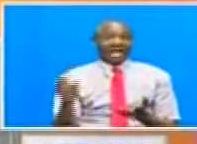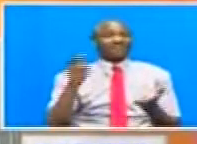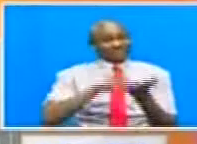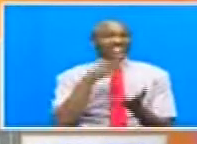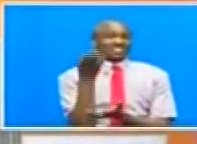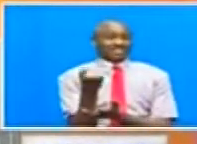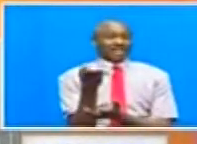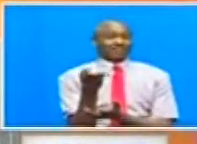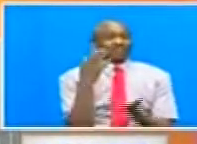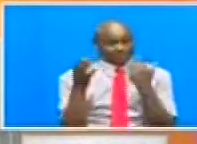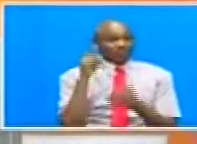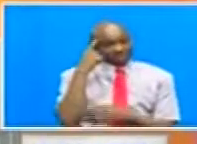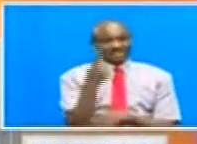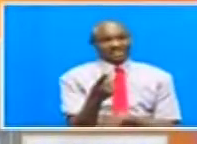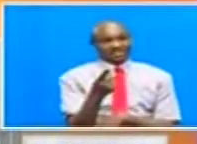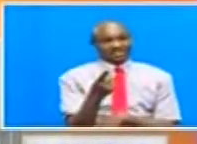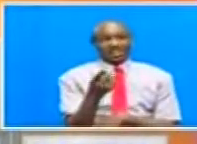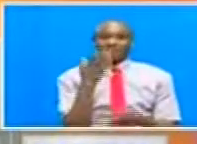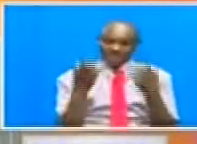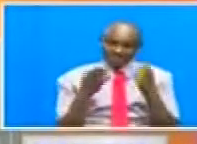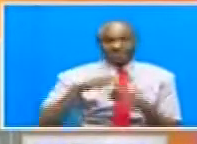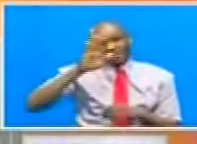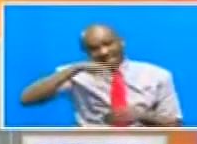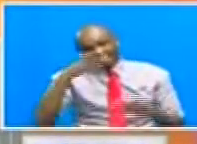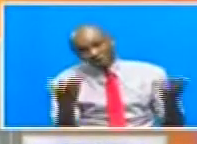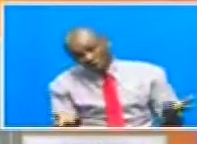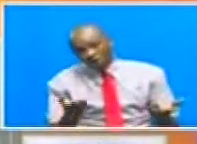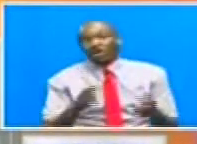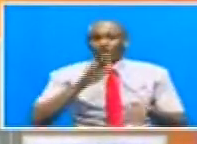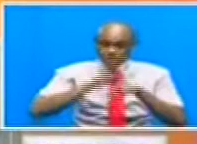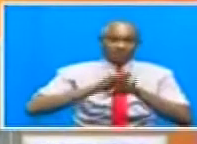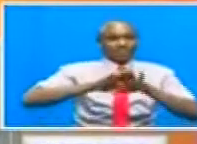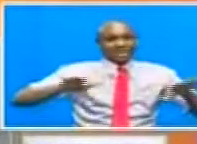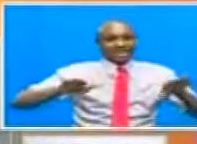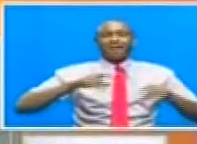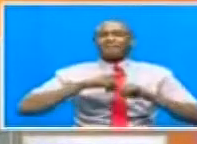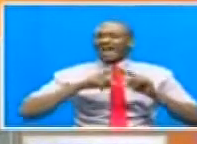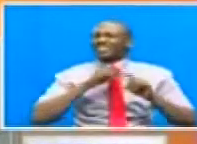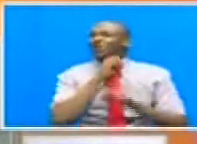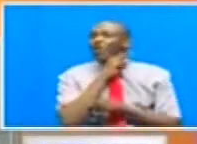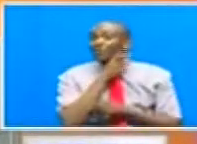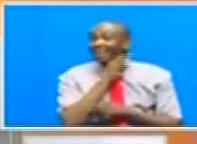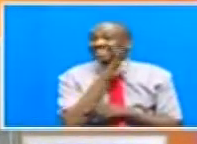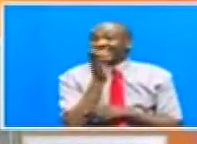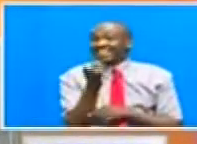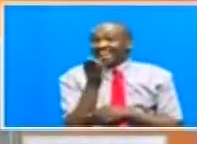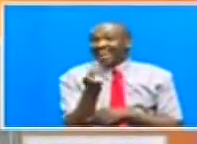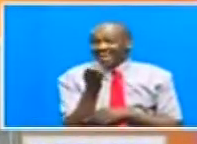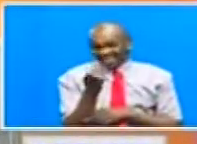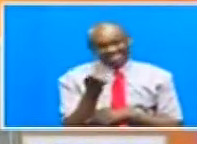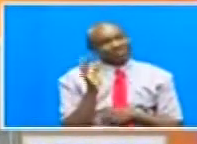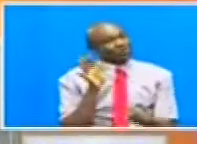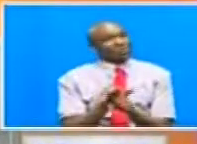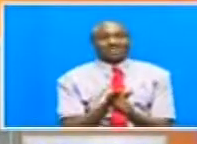probably a new coat of paint, a better playing field. But the complaints have been